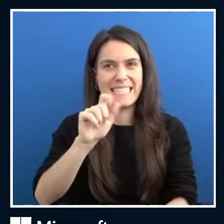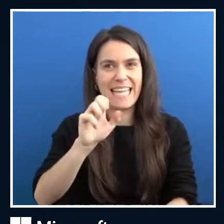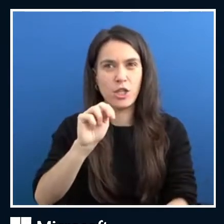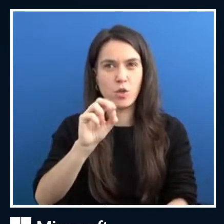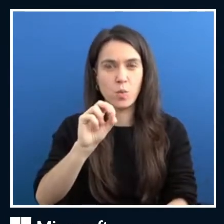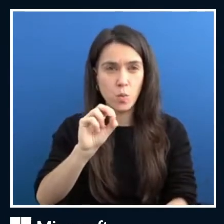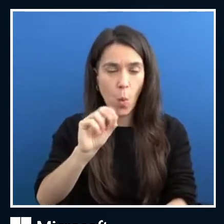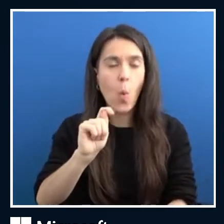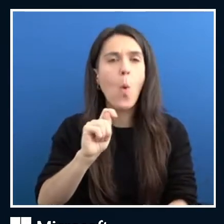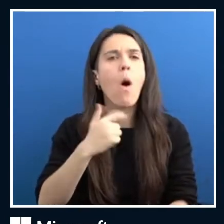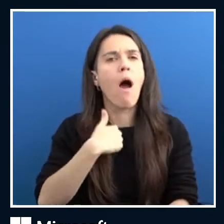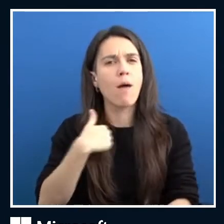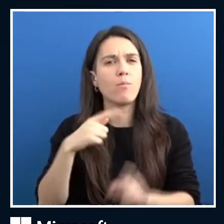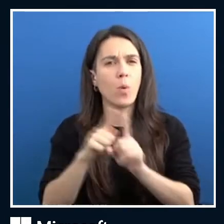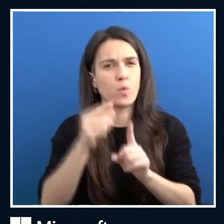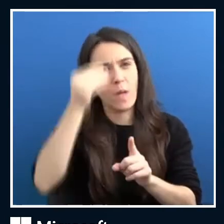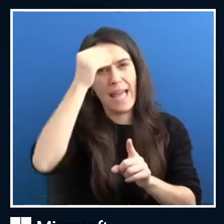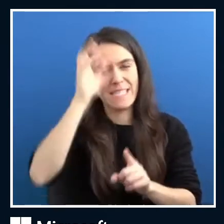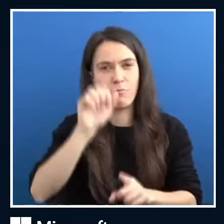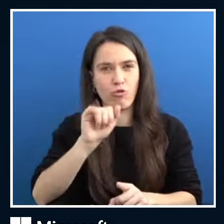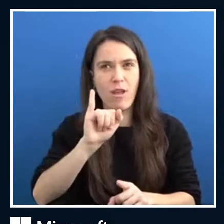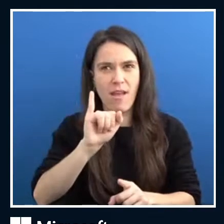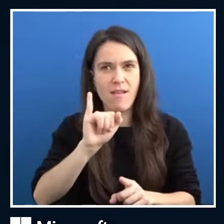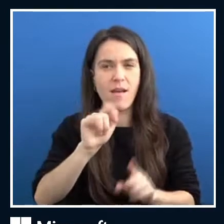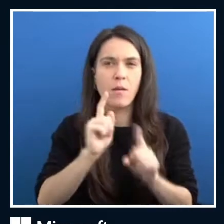also Google developer expert in machine learning.